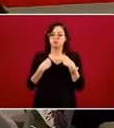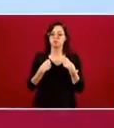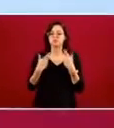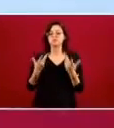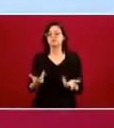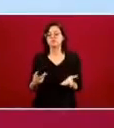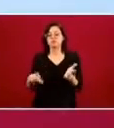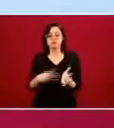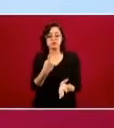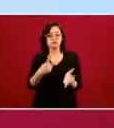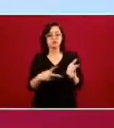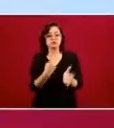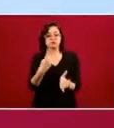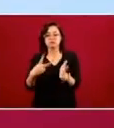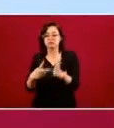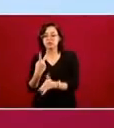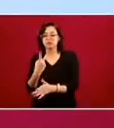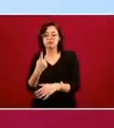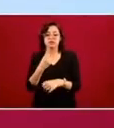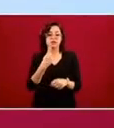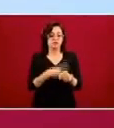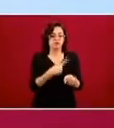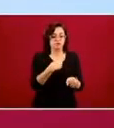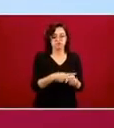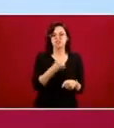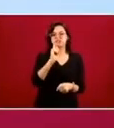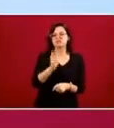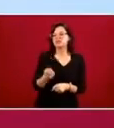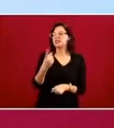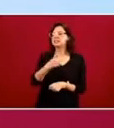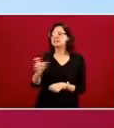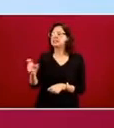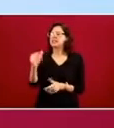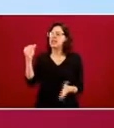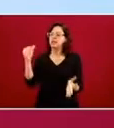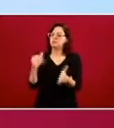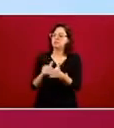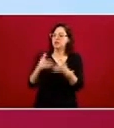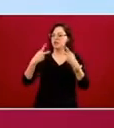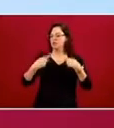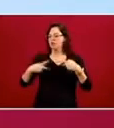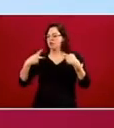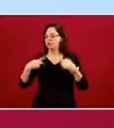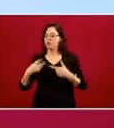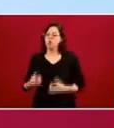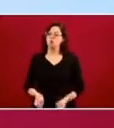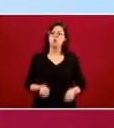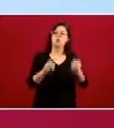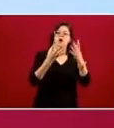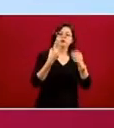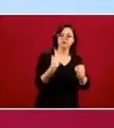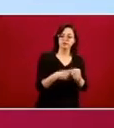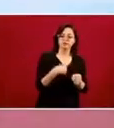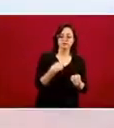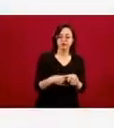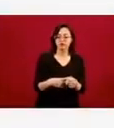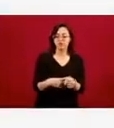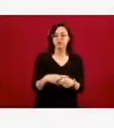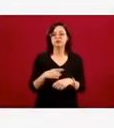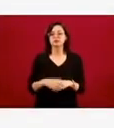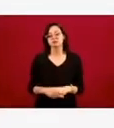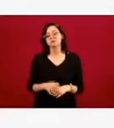of confirmed cases as compared to the per 100,000 people, so compared to